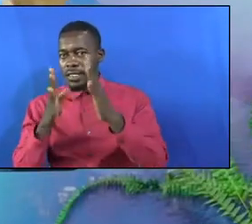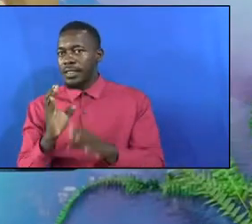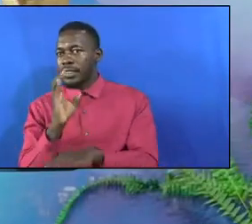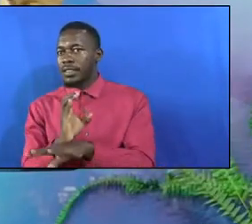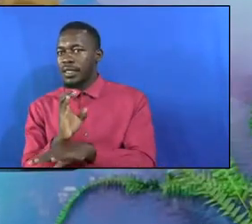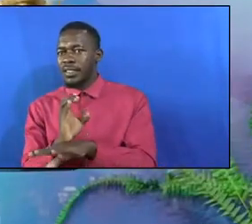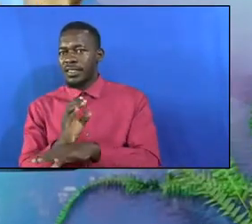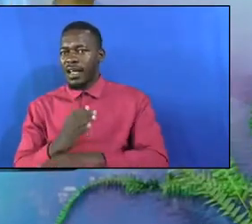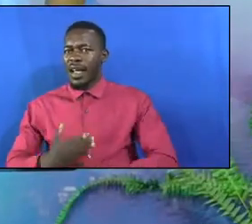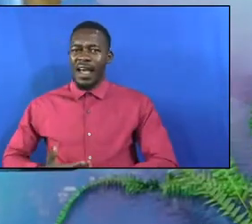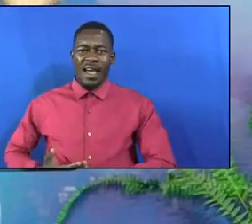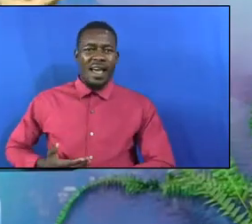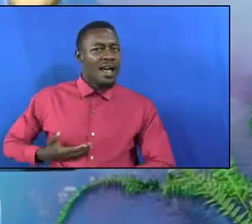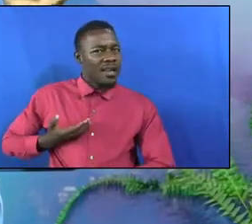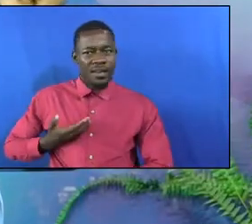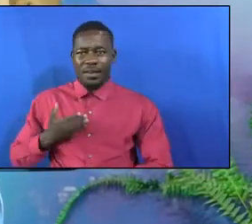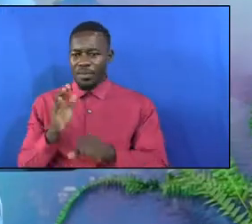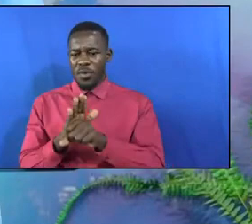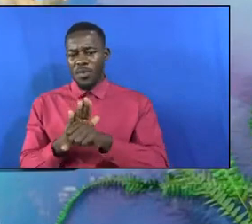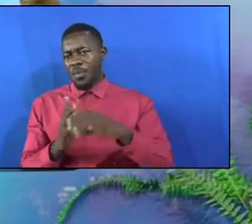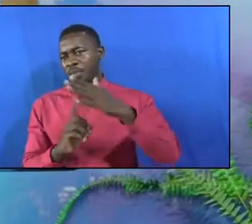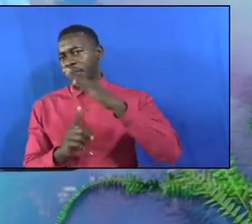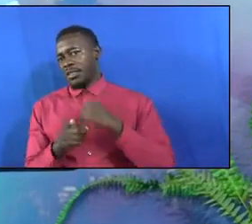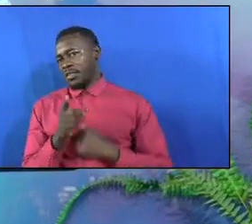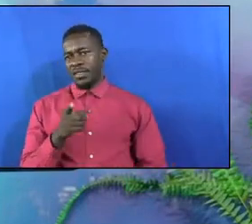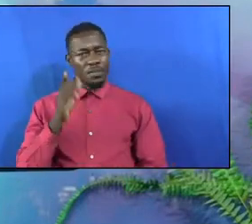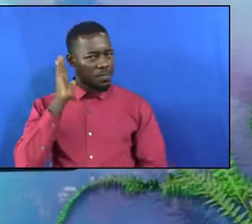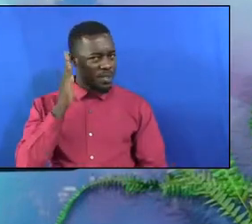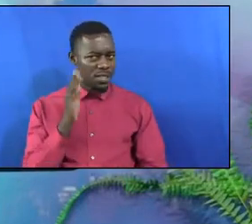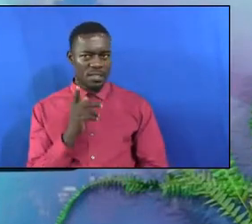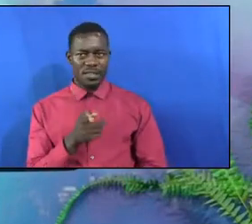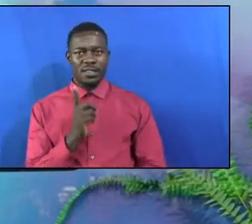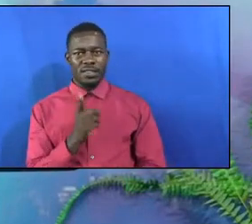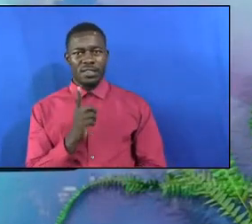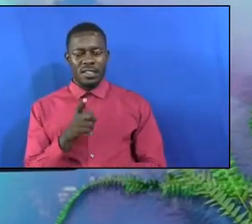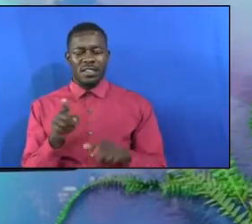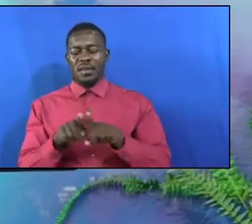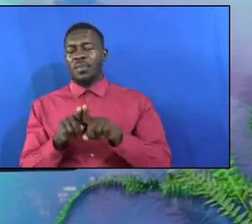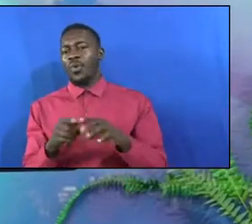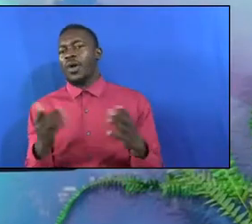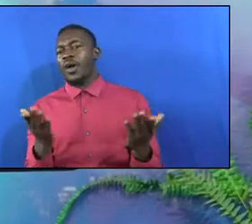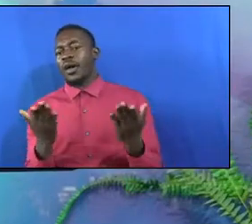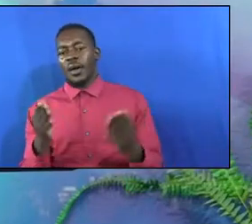they were so angry about this ministry and the manifestation of this power